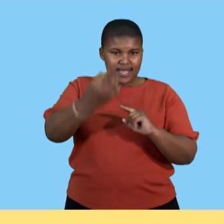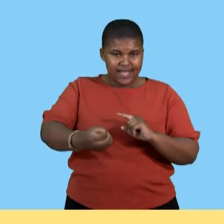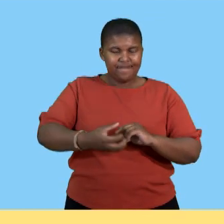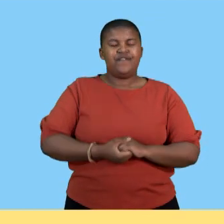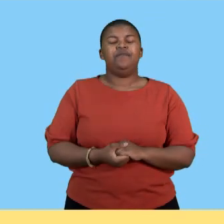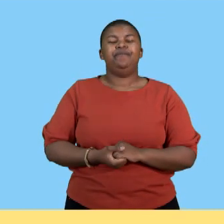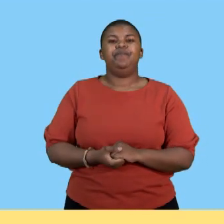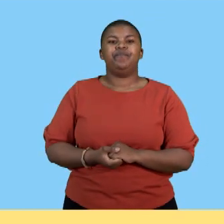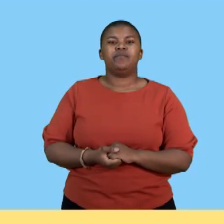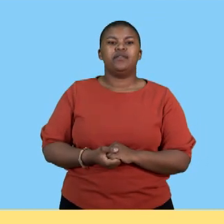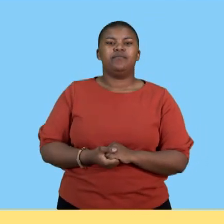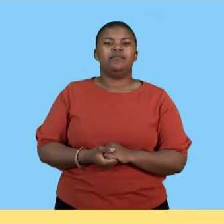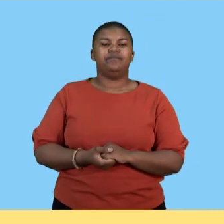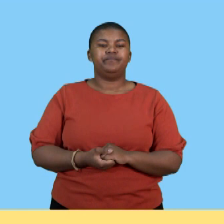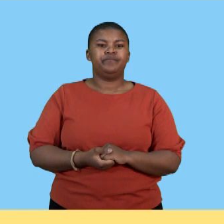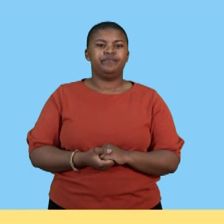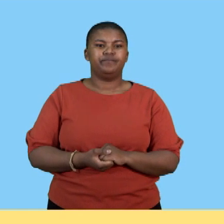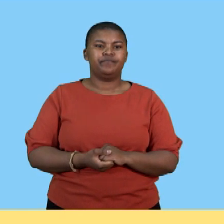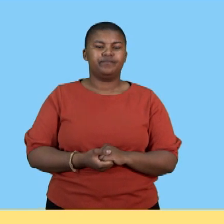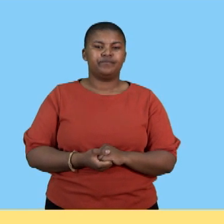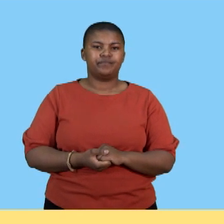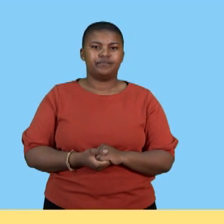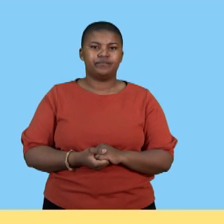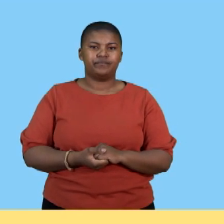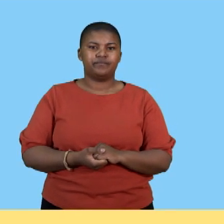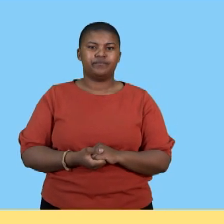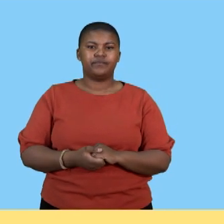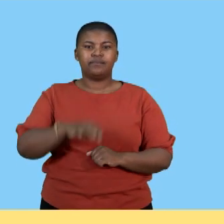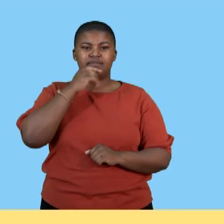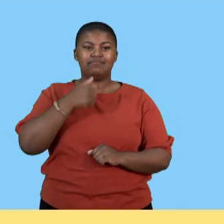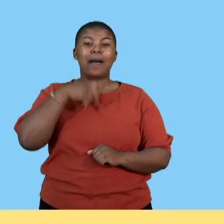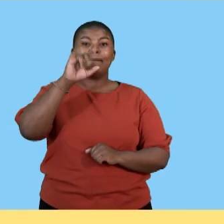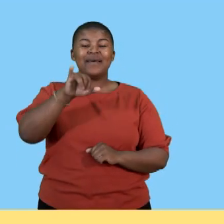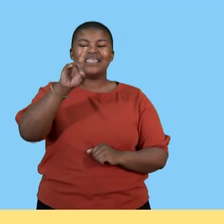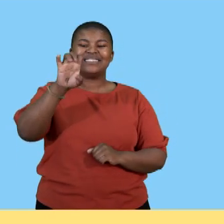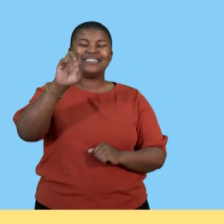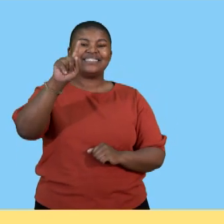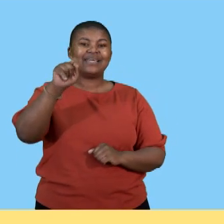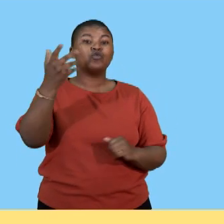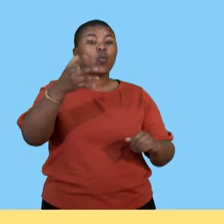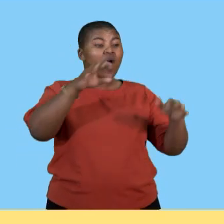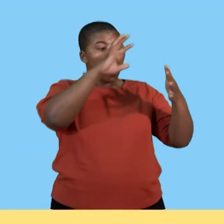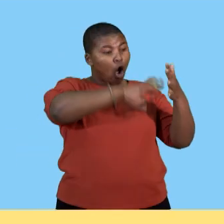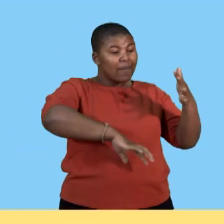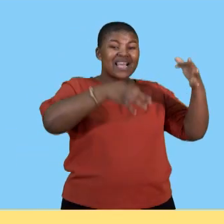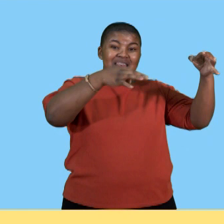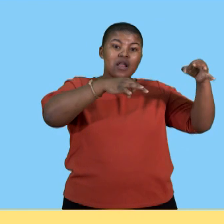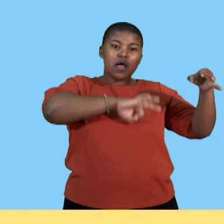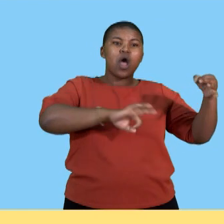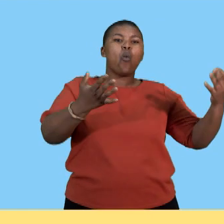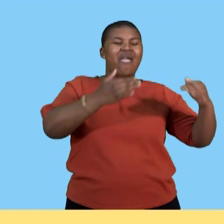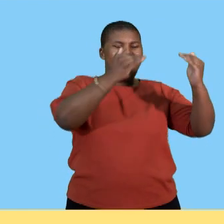11,642. That becomes then my bad debts amount in the statement of comprehensive income under